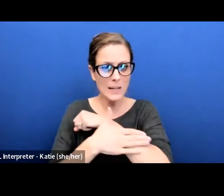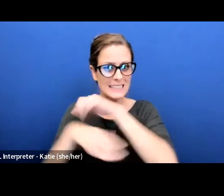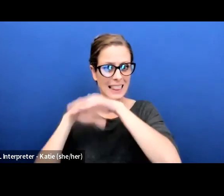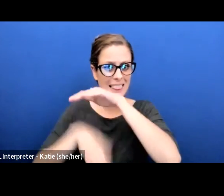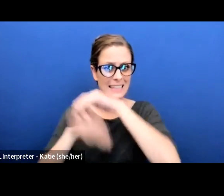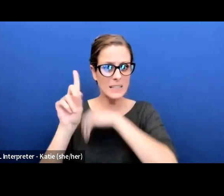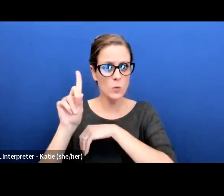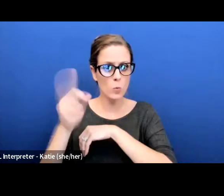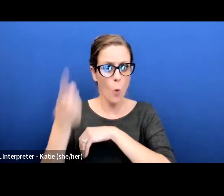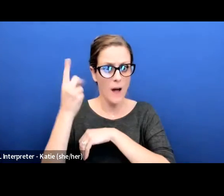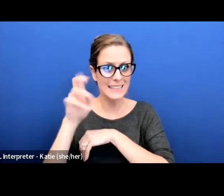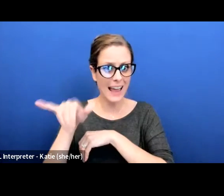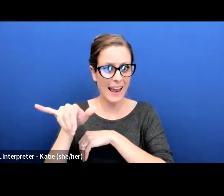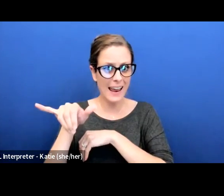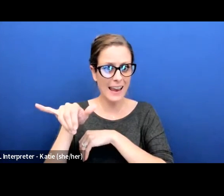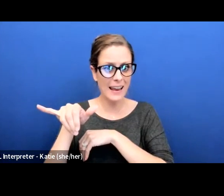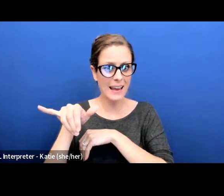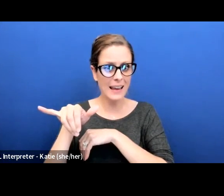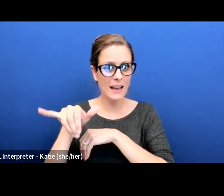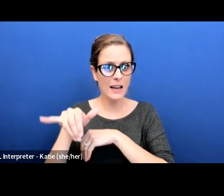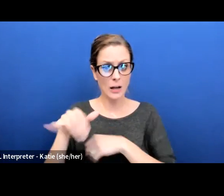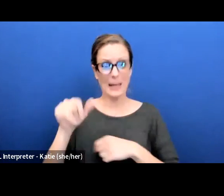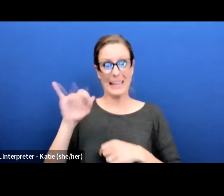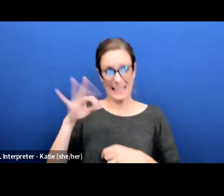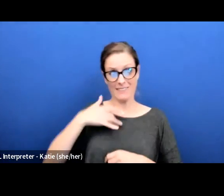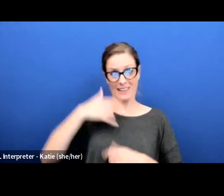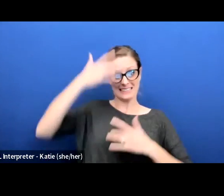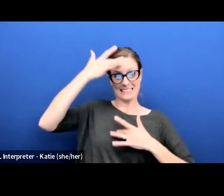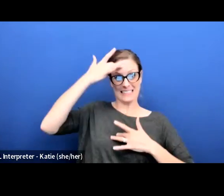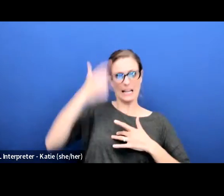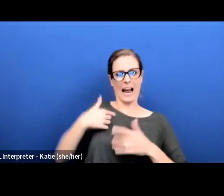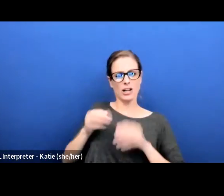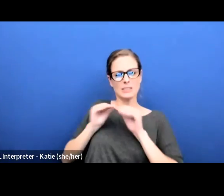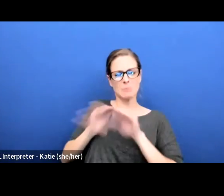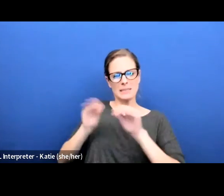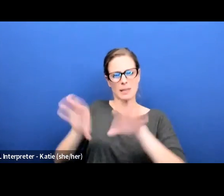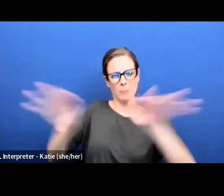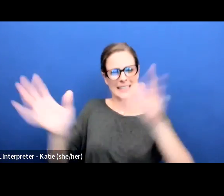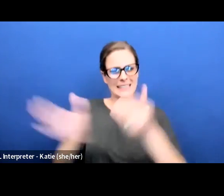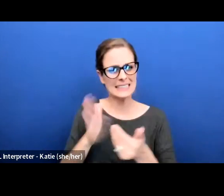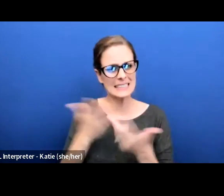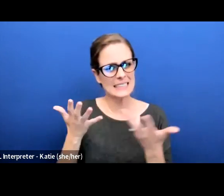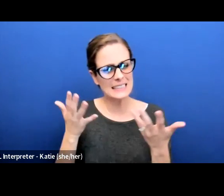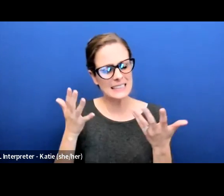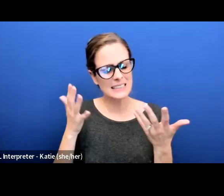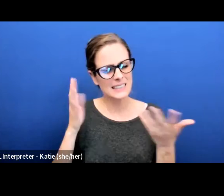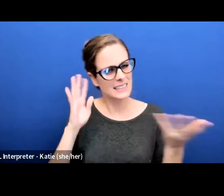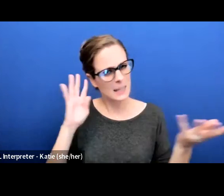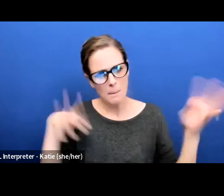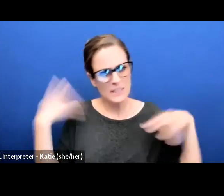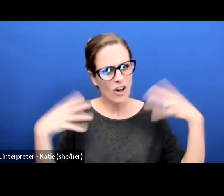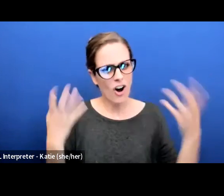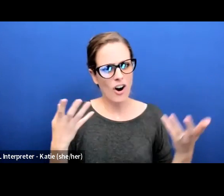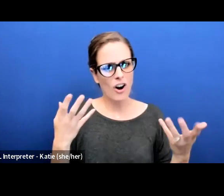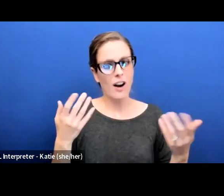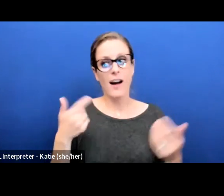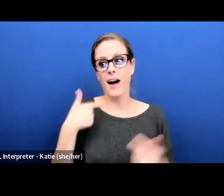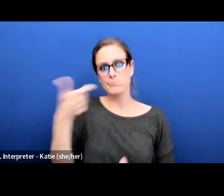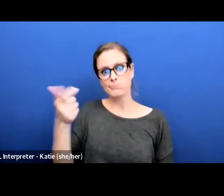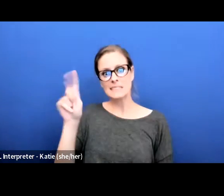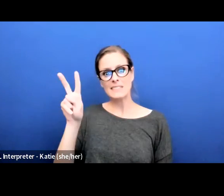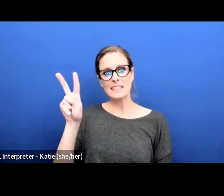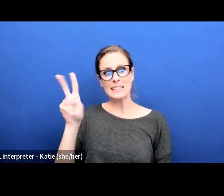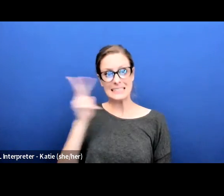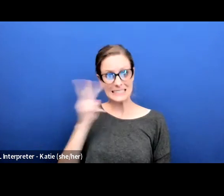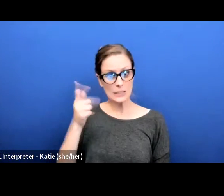And it's just bizarre to me. And then, so when I turn on the TV and see all those people,